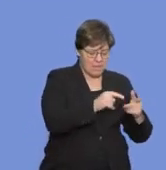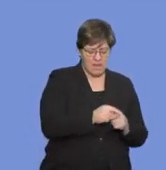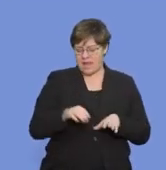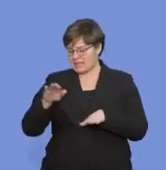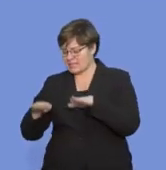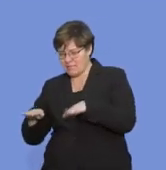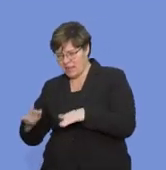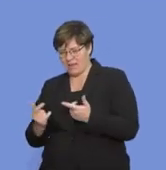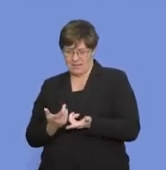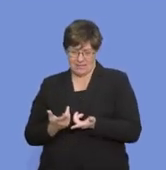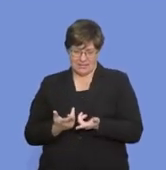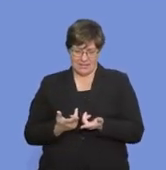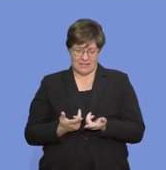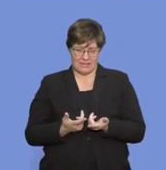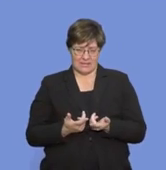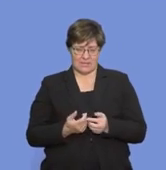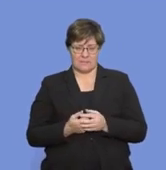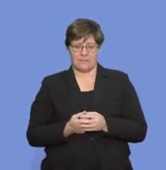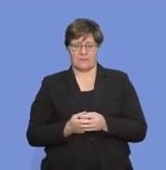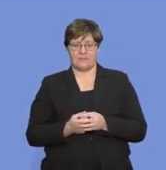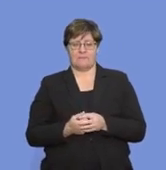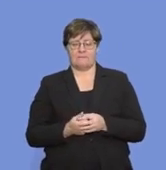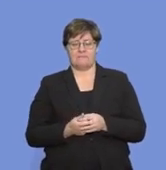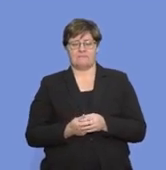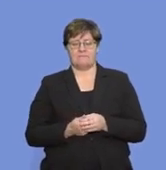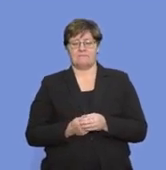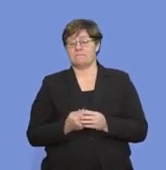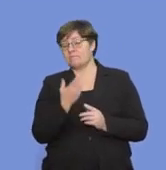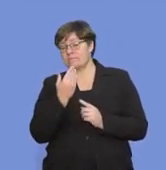have characteristics that are similar. So what this would